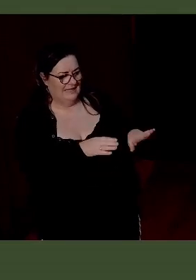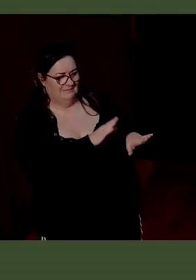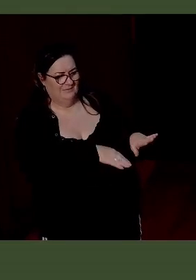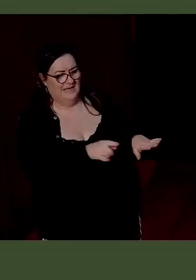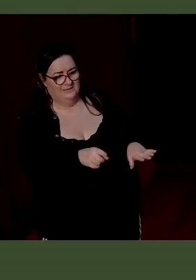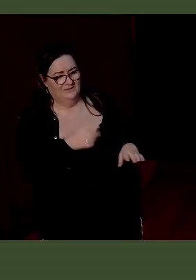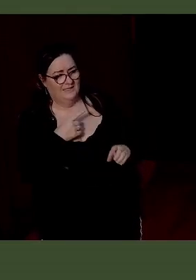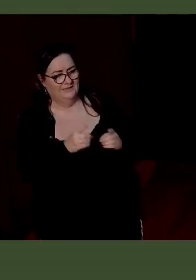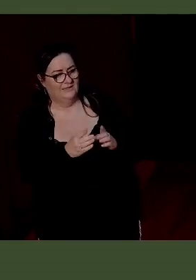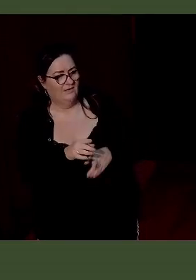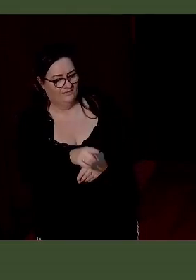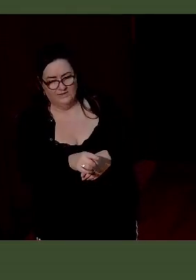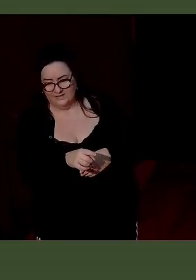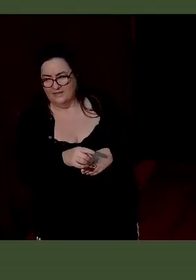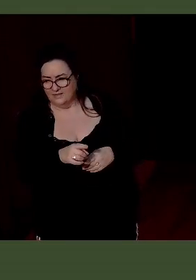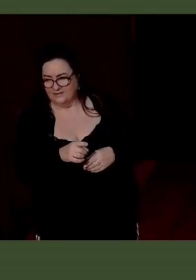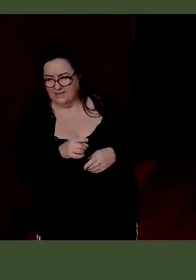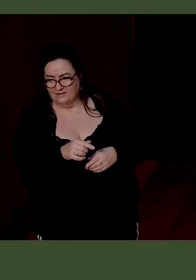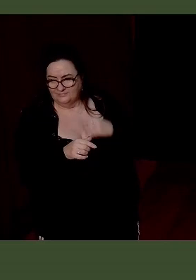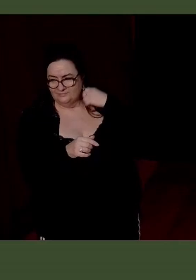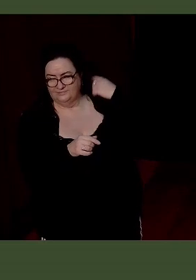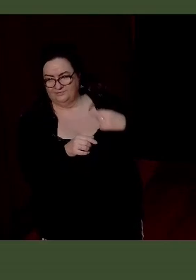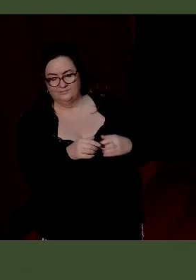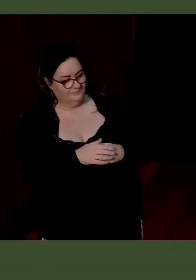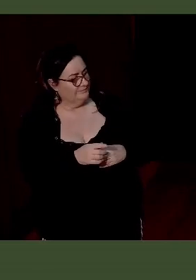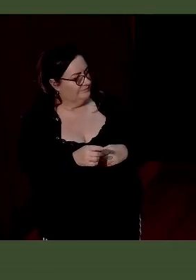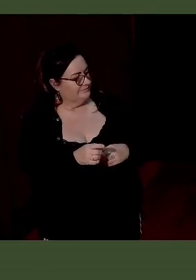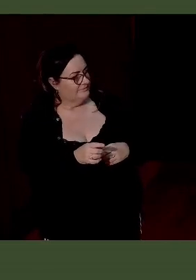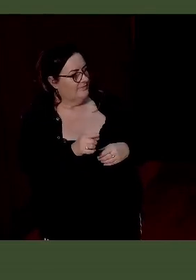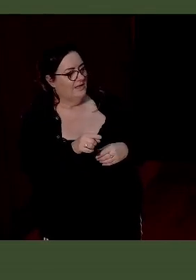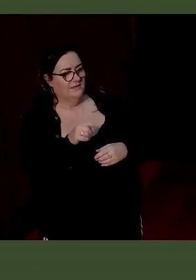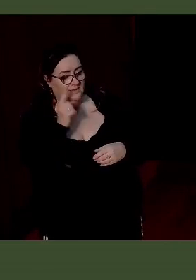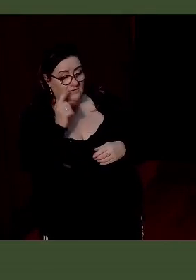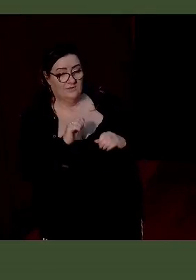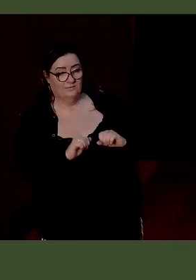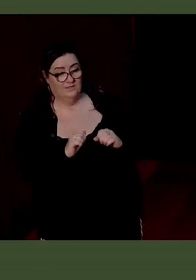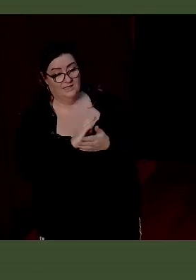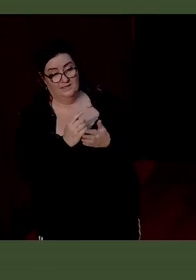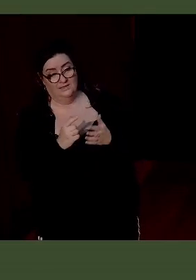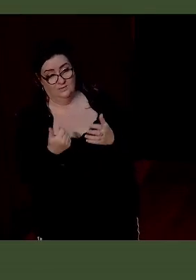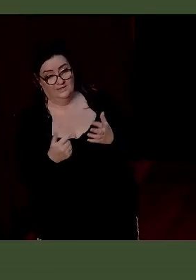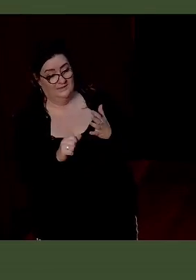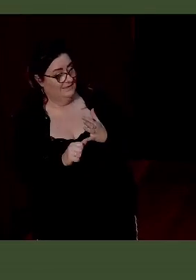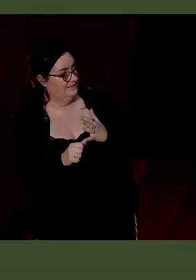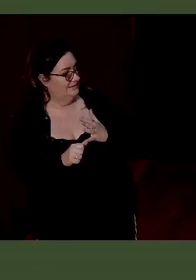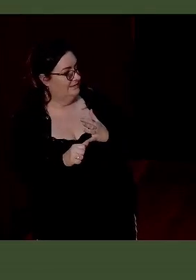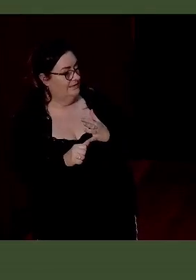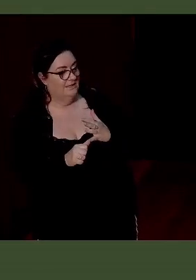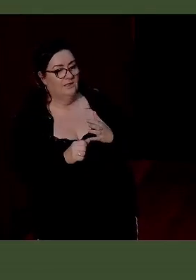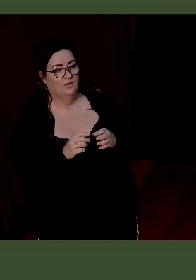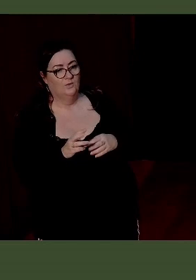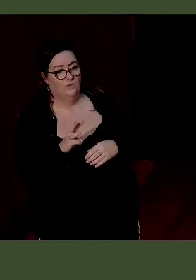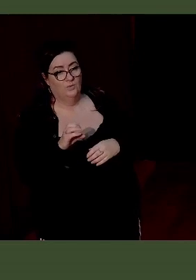deserving recipients to get their money. They also favoured widows' pensions. And again, the pressure's coming there because in 1926, widows' pensions